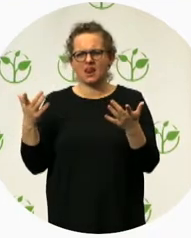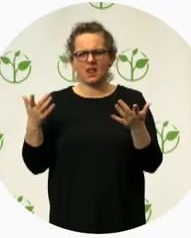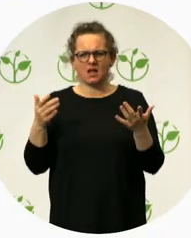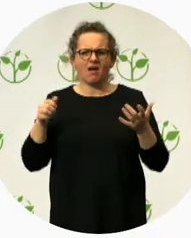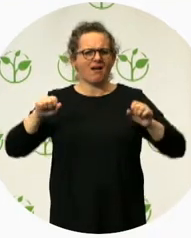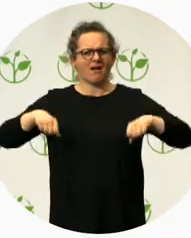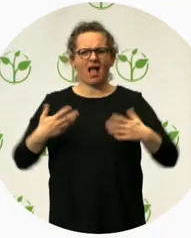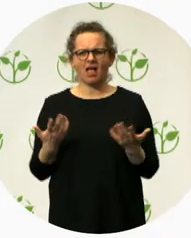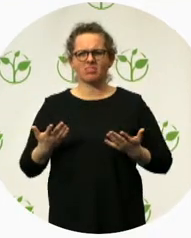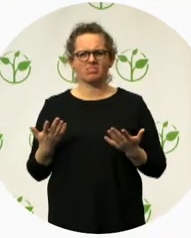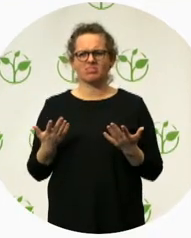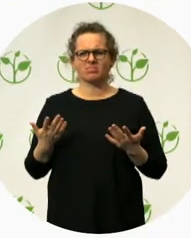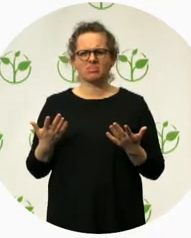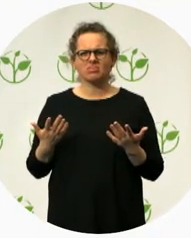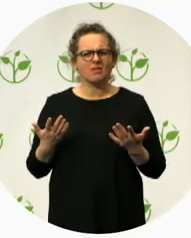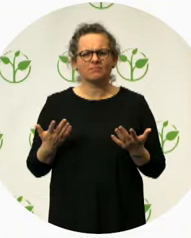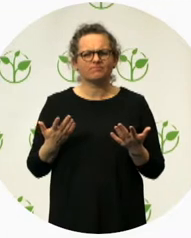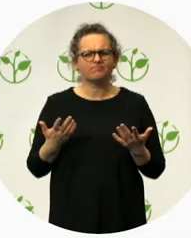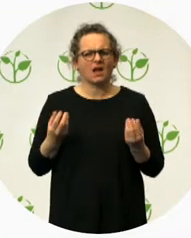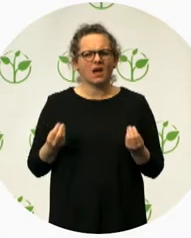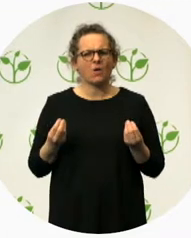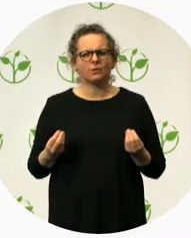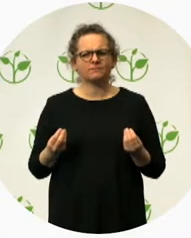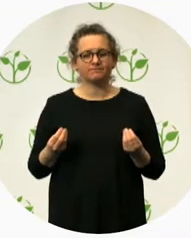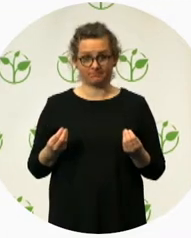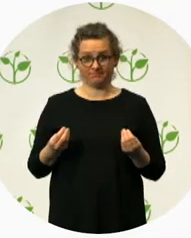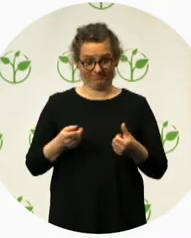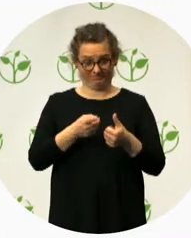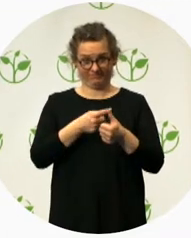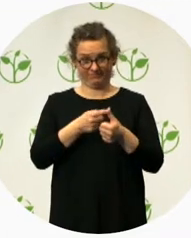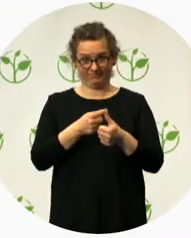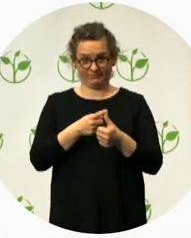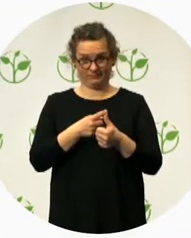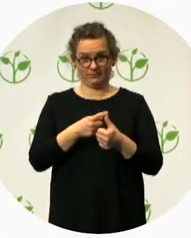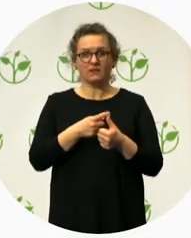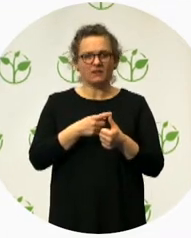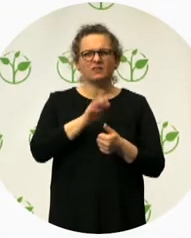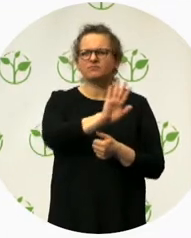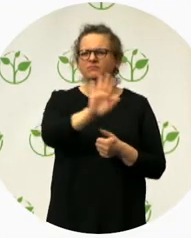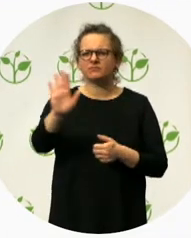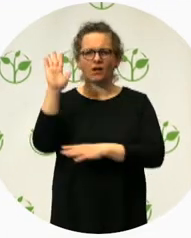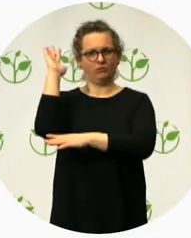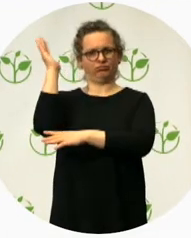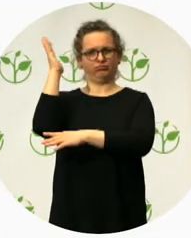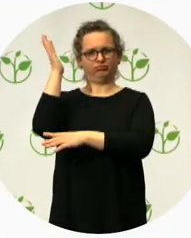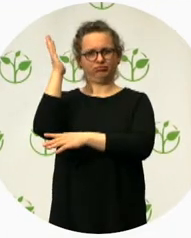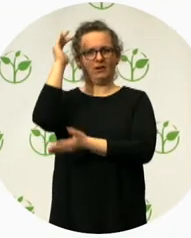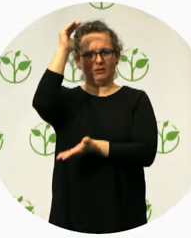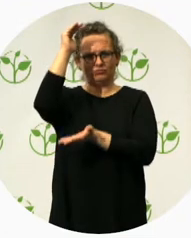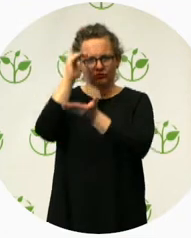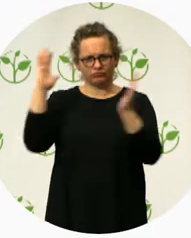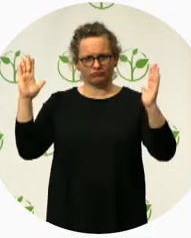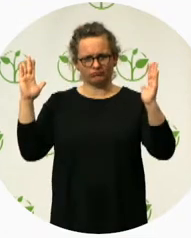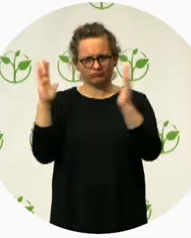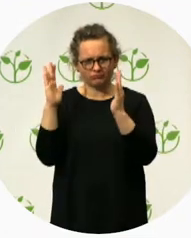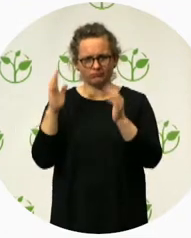that they make their presentations fully accessible, shorten them, get the message through. So accessibility is also making the